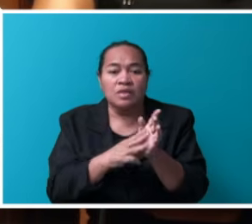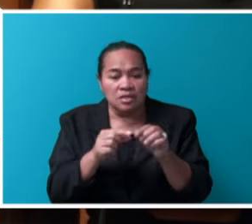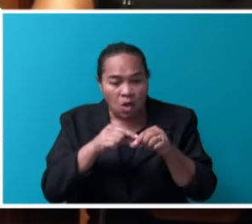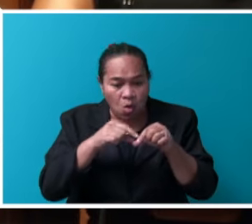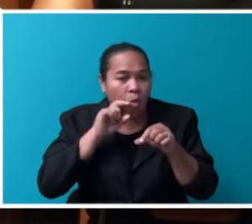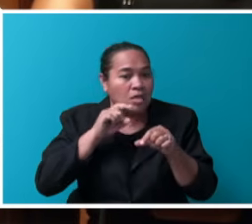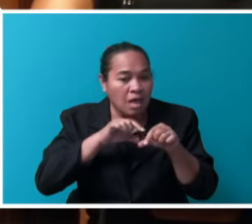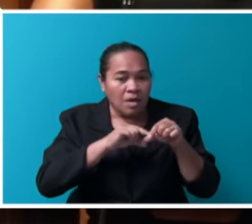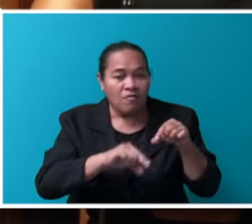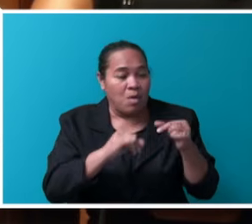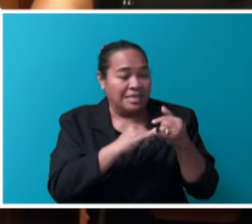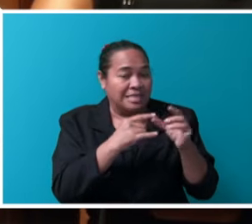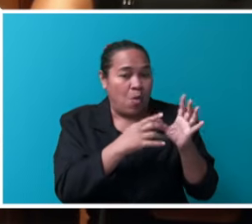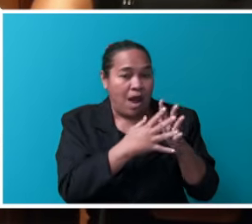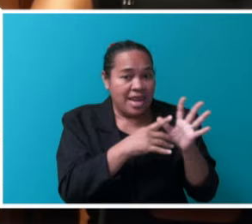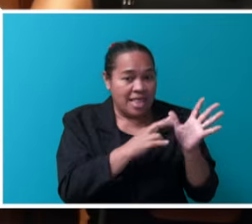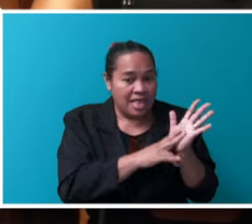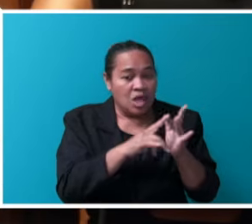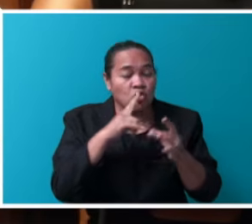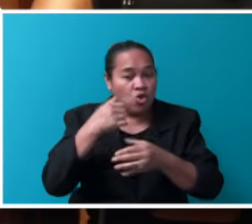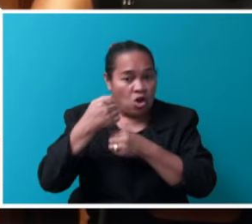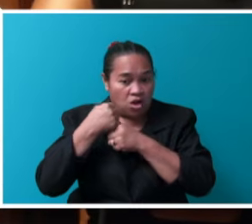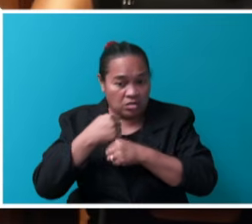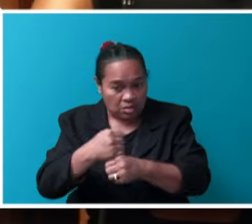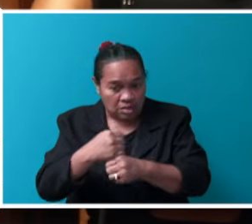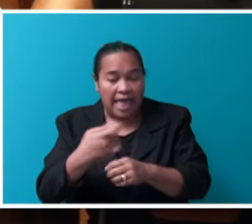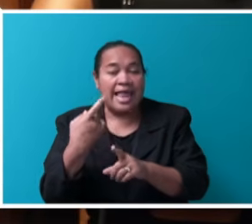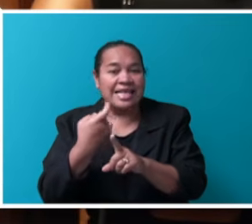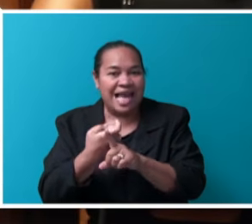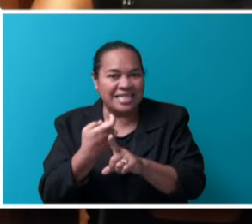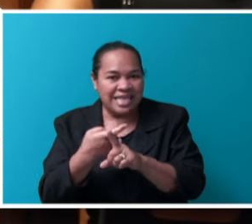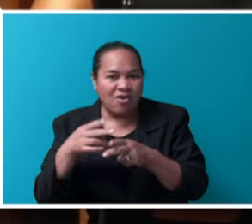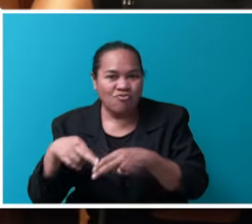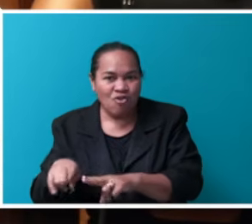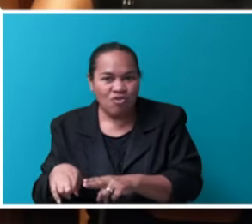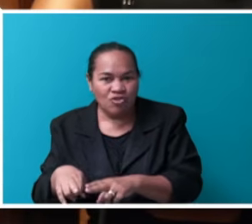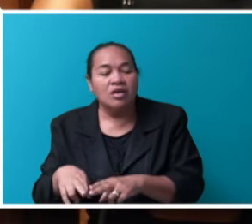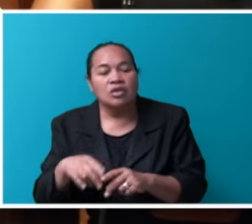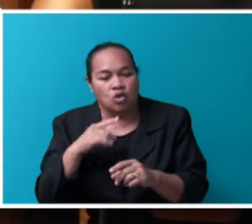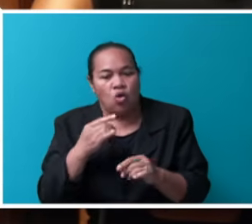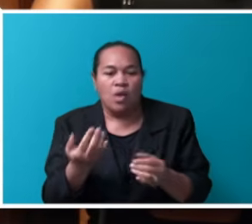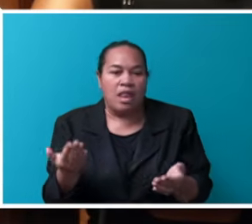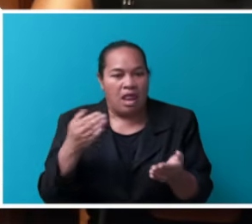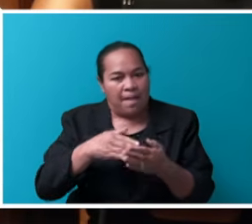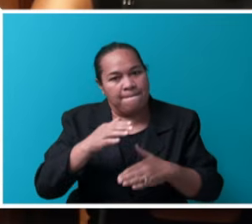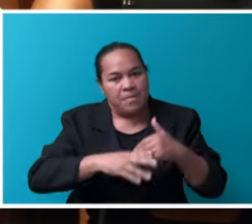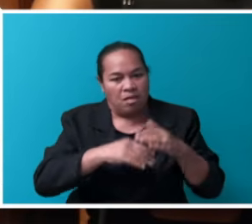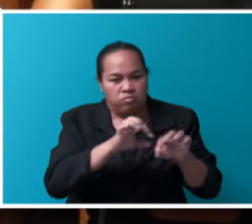from Sawani to Doloi Suba and to Khalsa Road in Junction, a new pump station, and the construction of